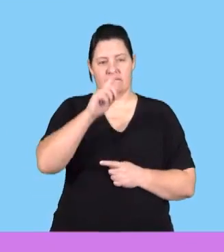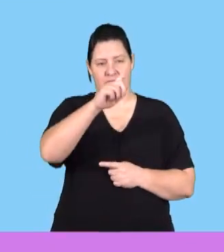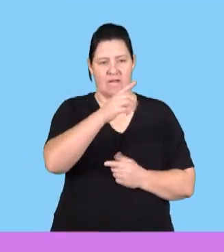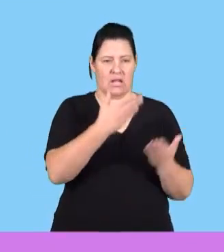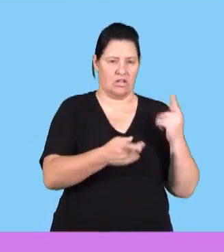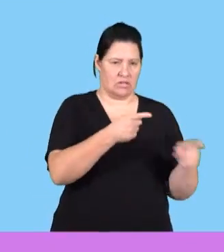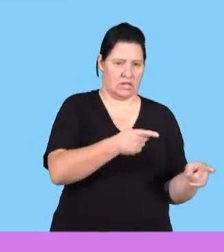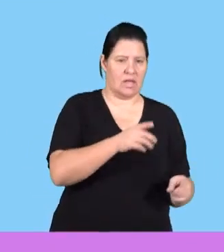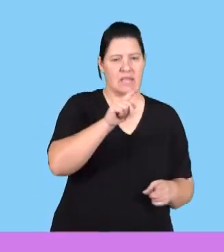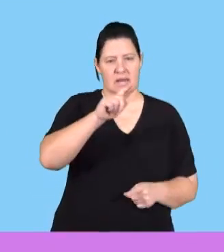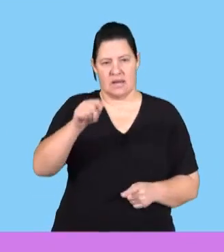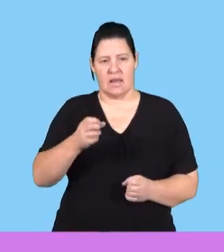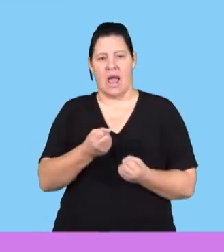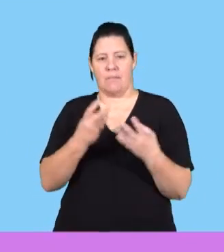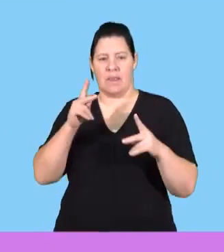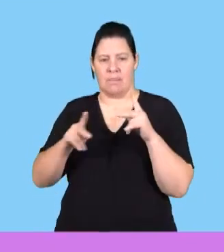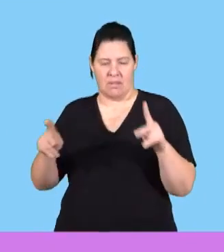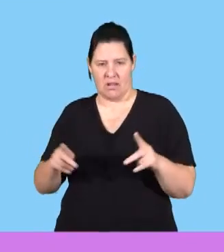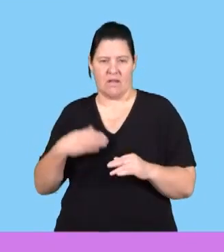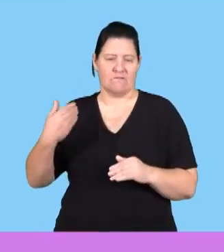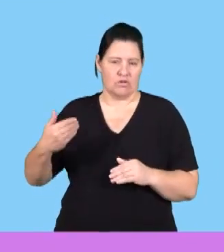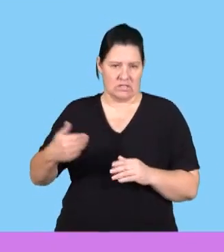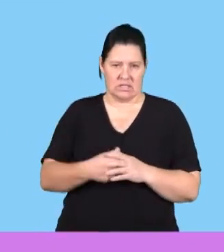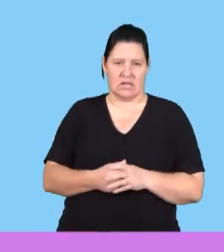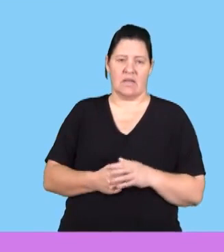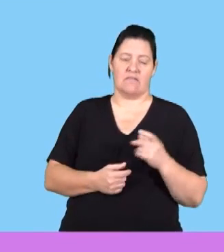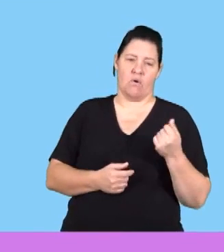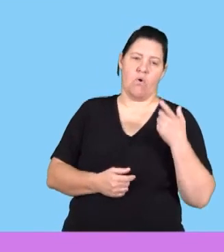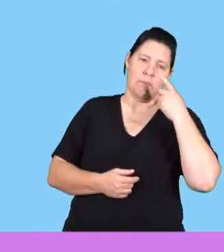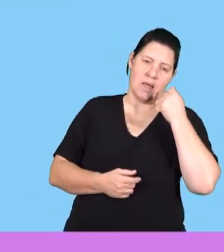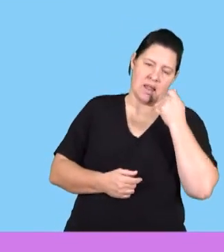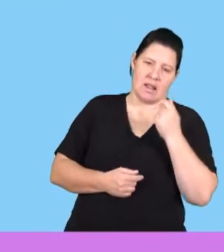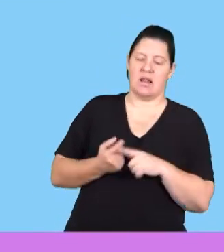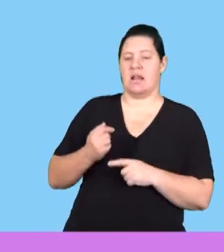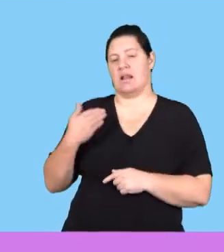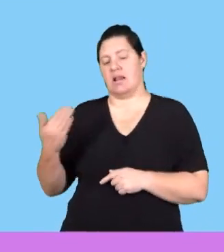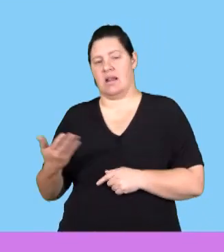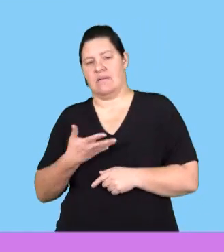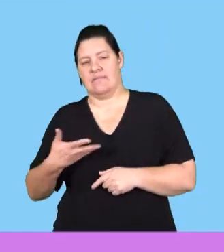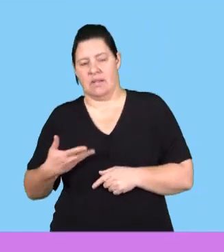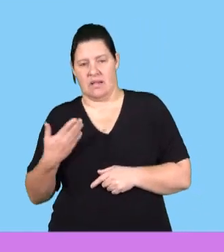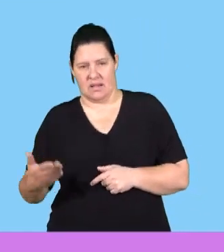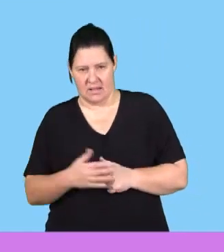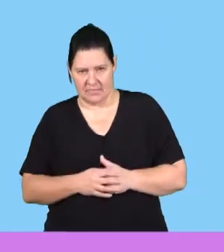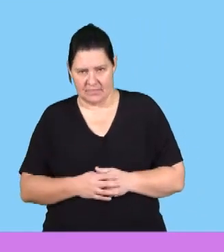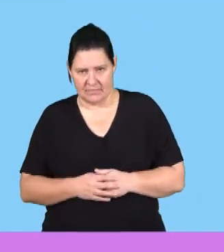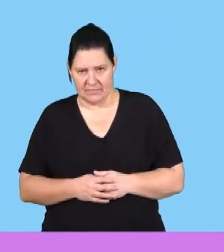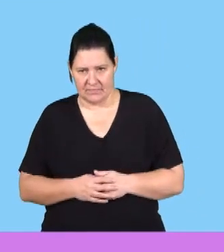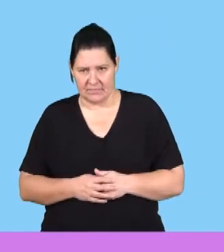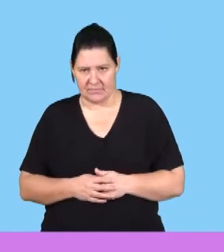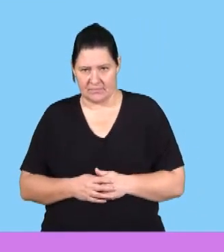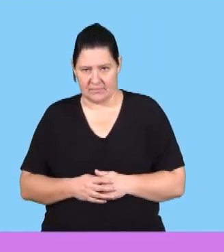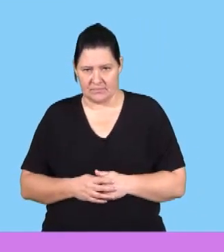tally, thereafter the number of people, the frequency, that is for our males, and then on your right-hand side, we have also the